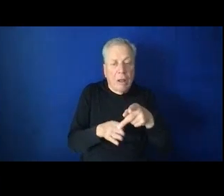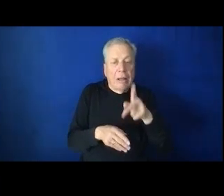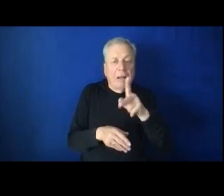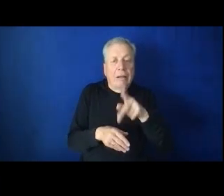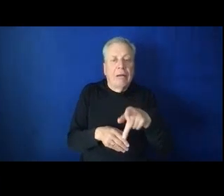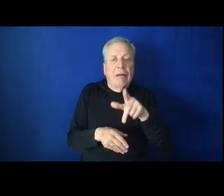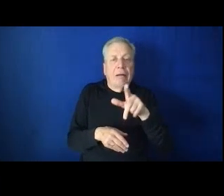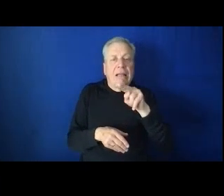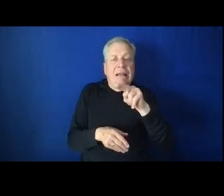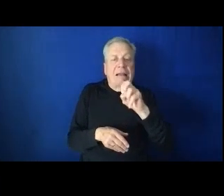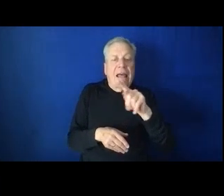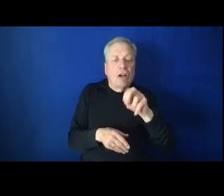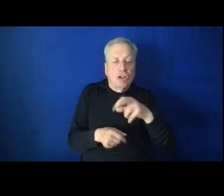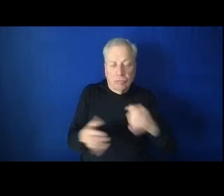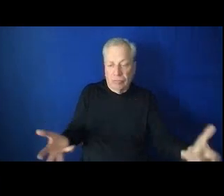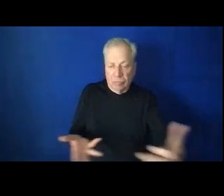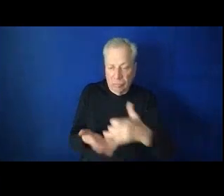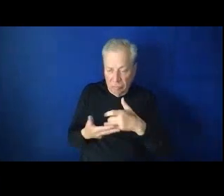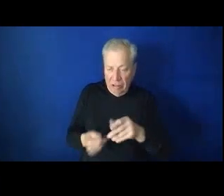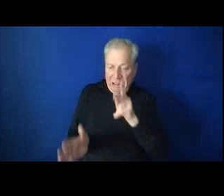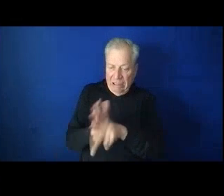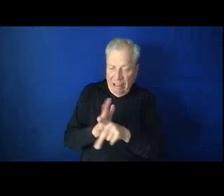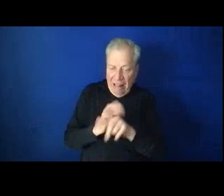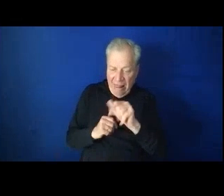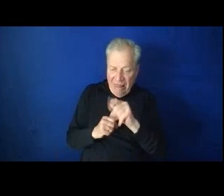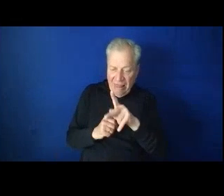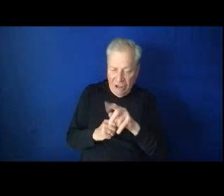lake, they catch lake trout, they kill the lake trout.